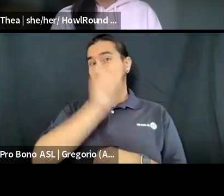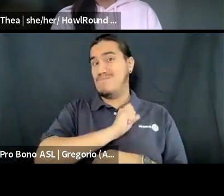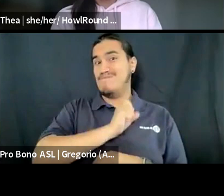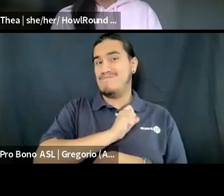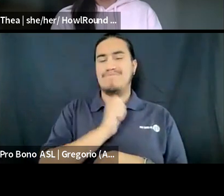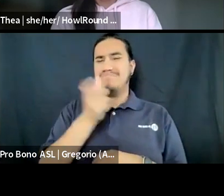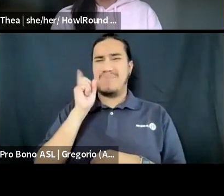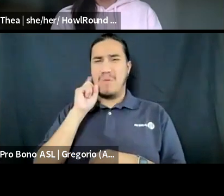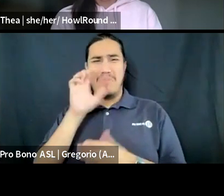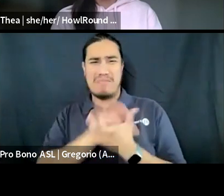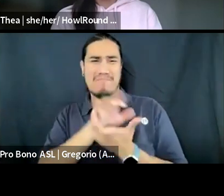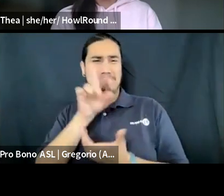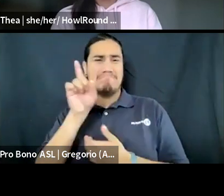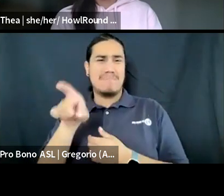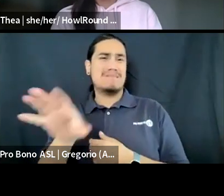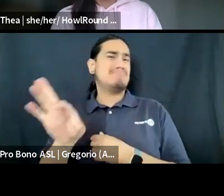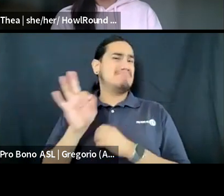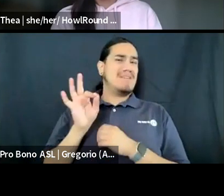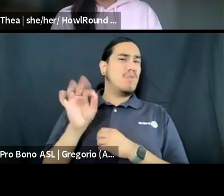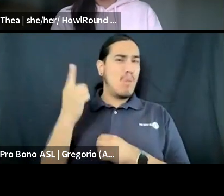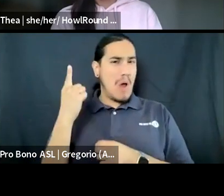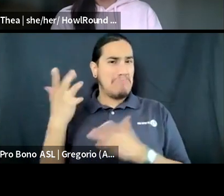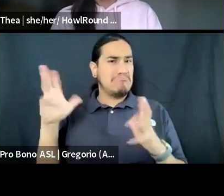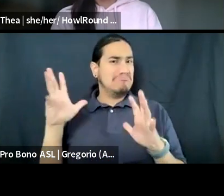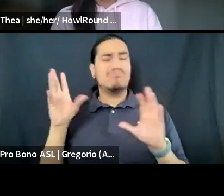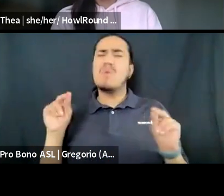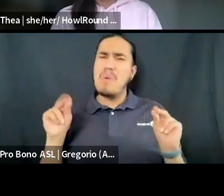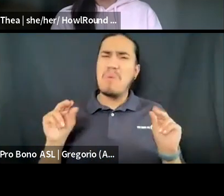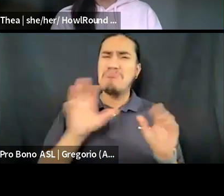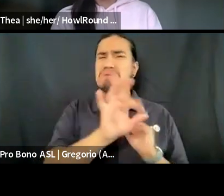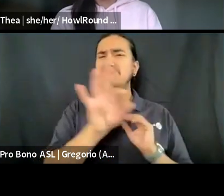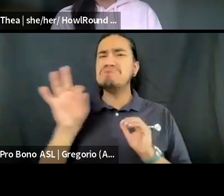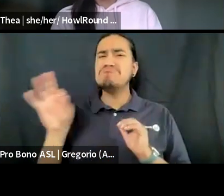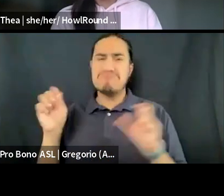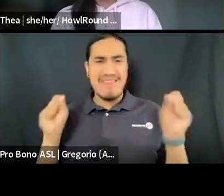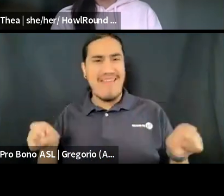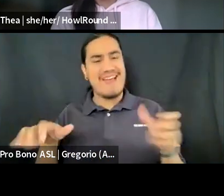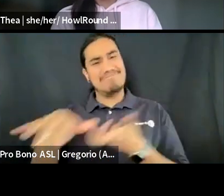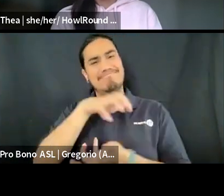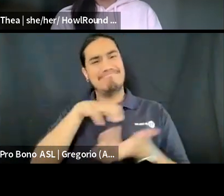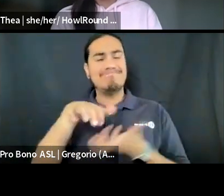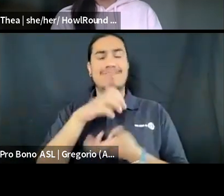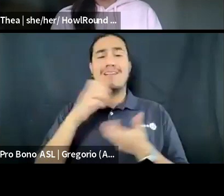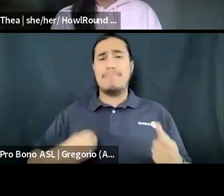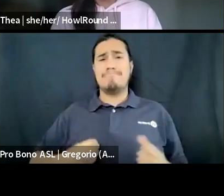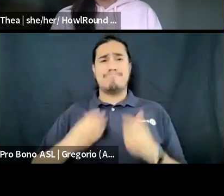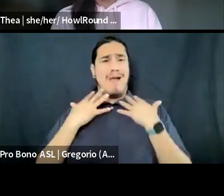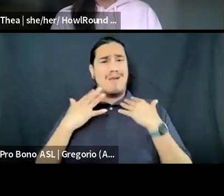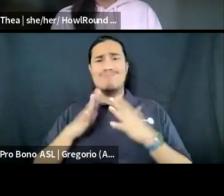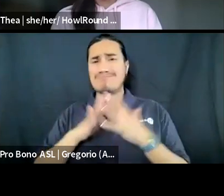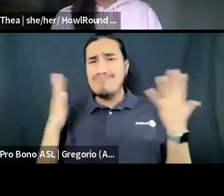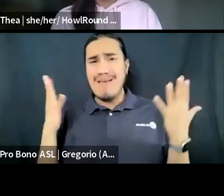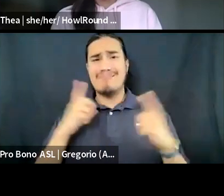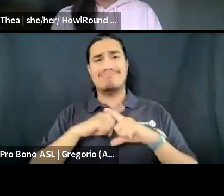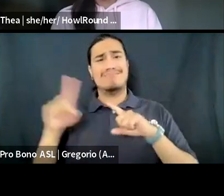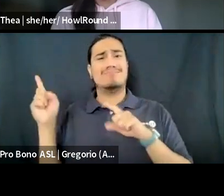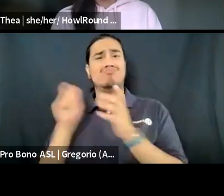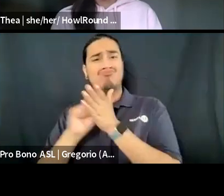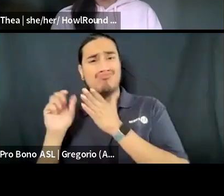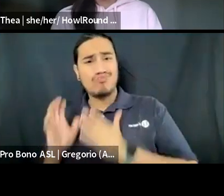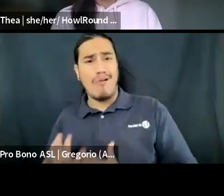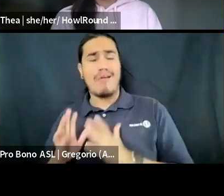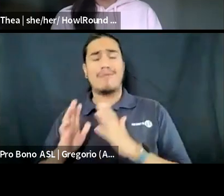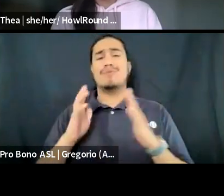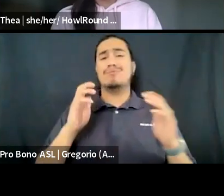just one thing. And I'm inspired by many writers and performers, you know, and